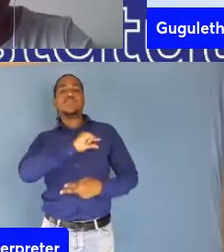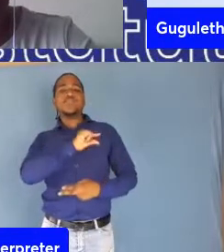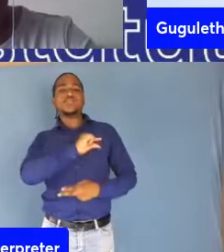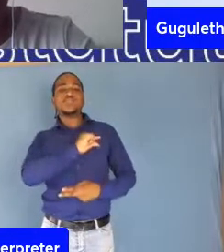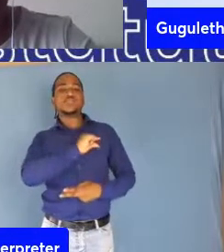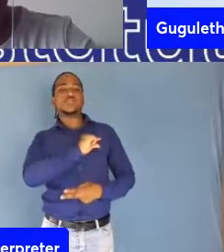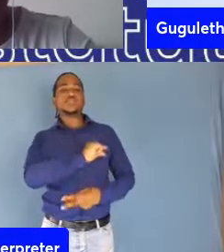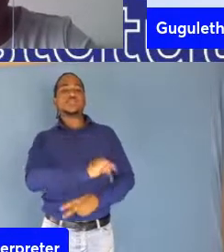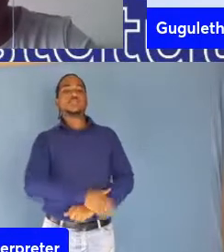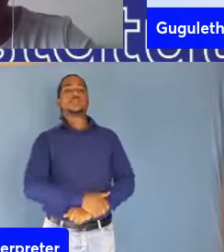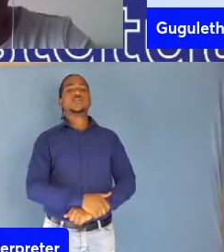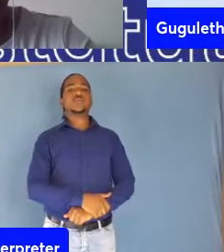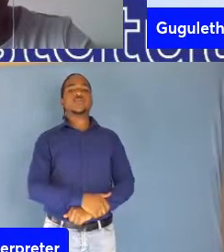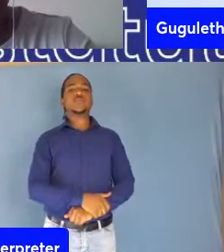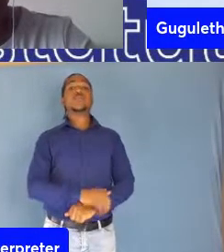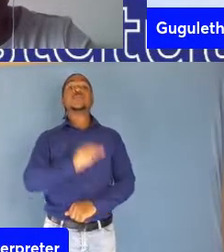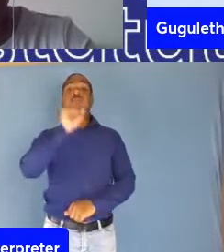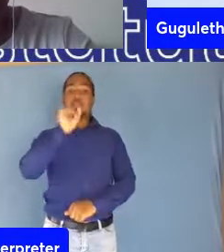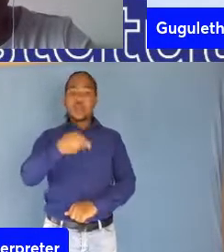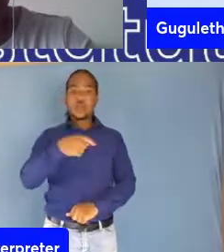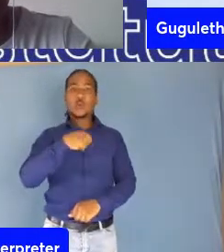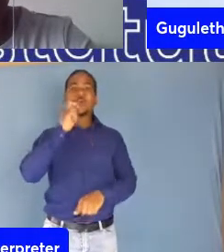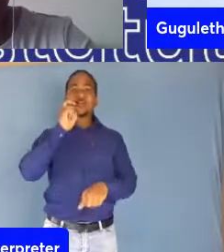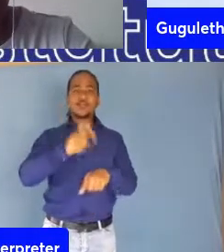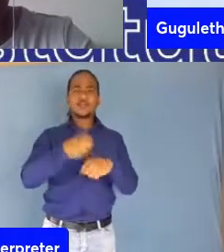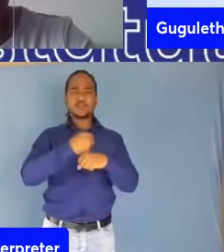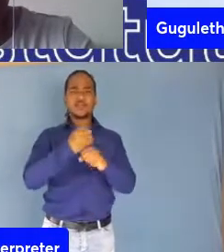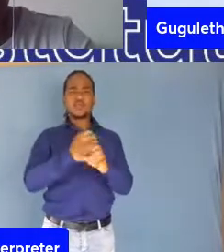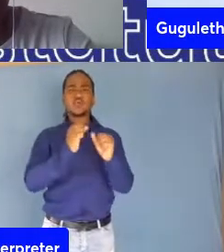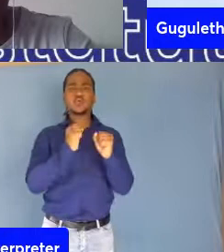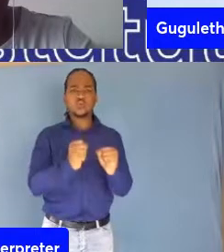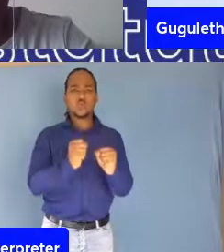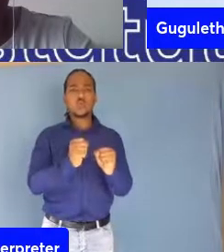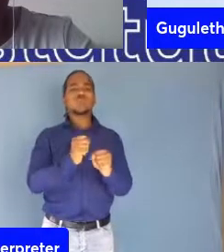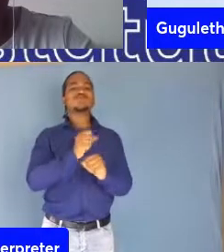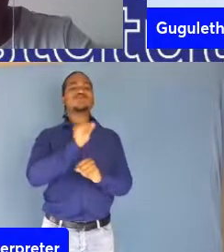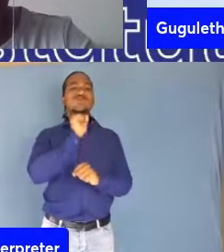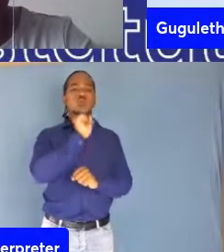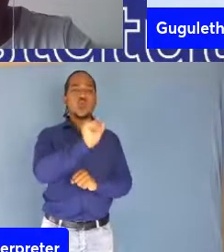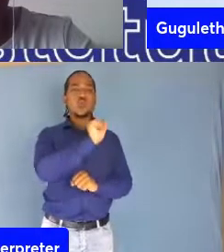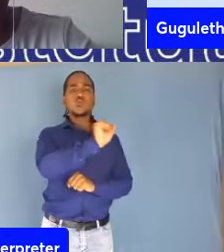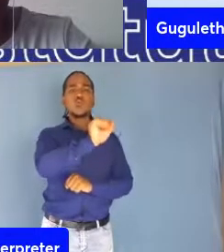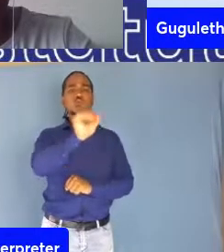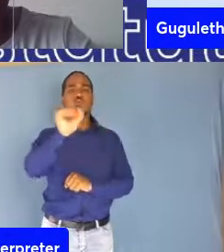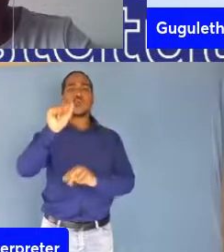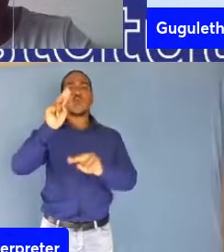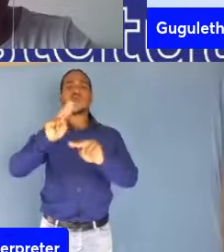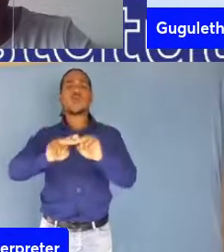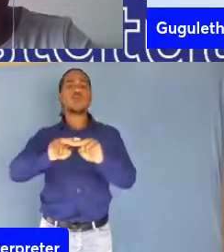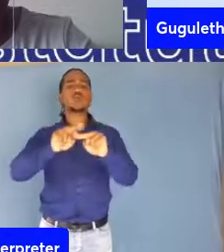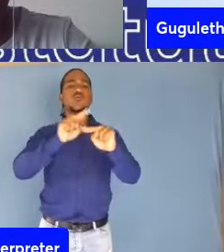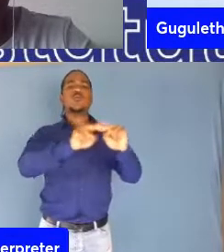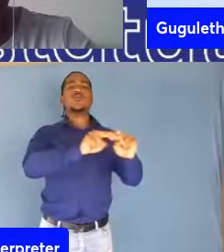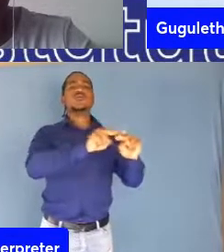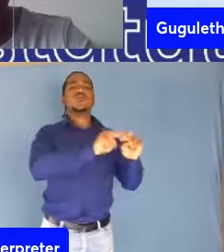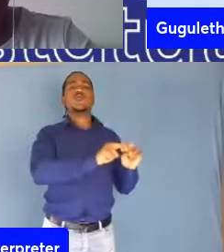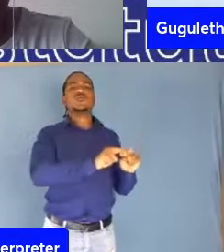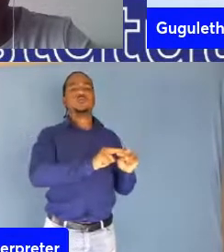And we need to be concrete about saying it was not your fault. So that's what I would say we all have to